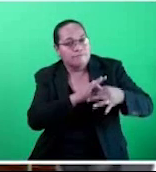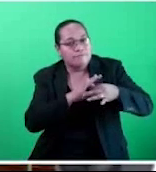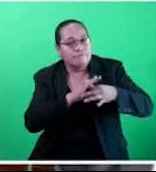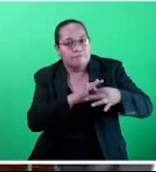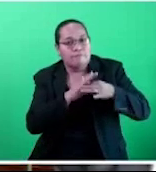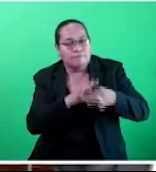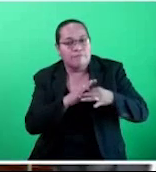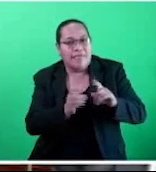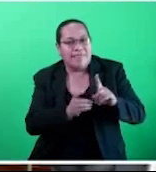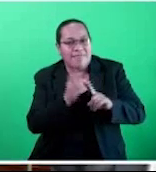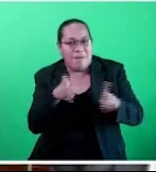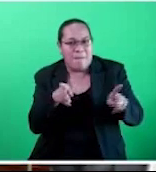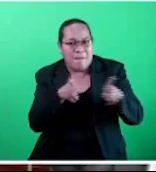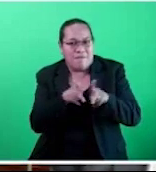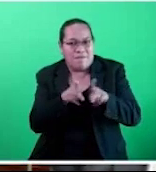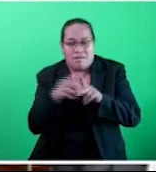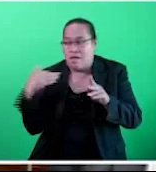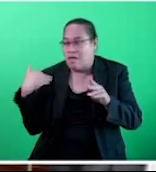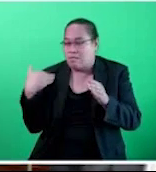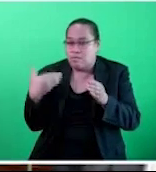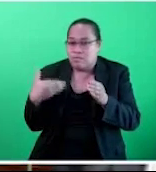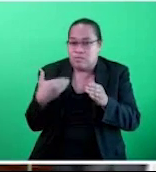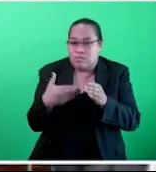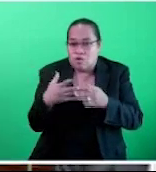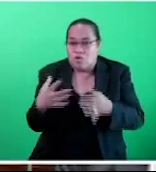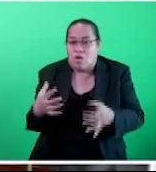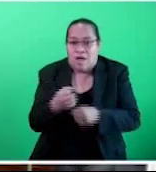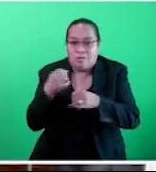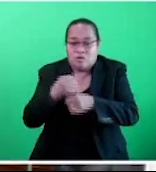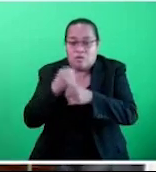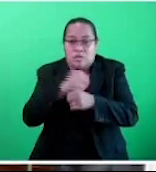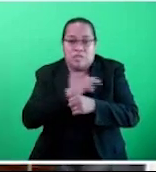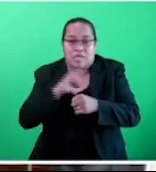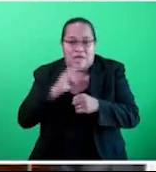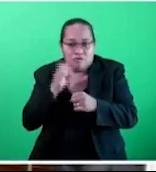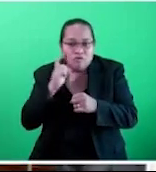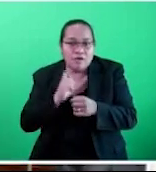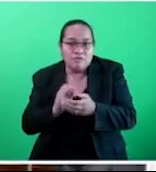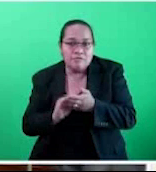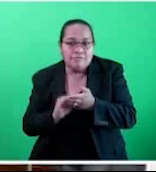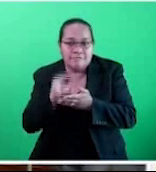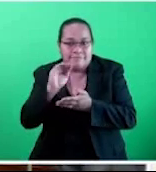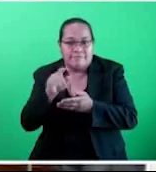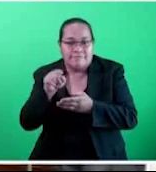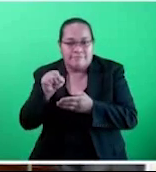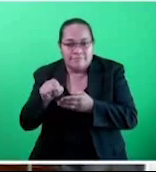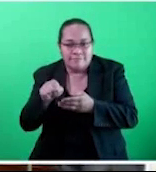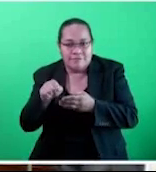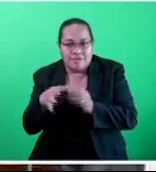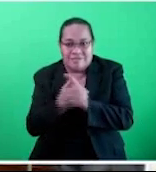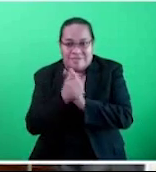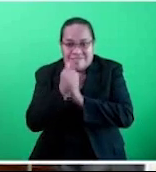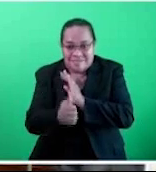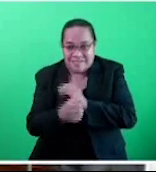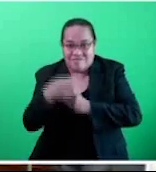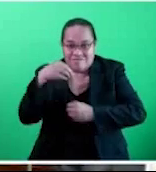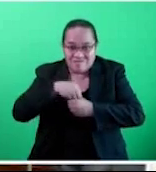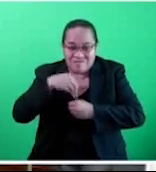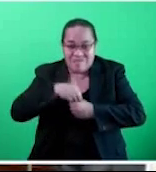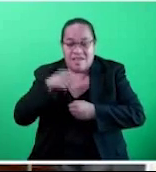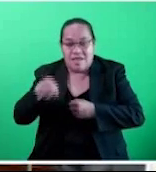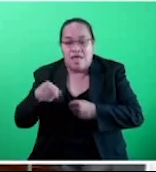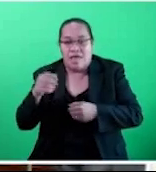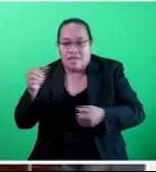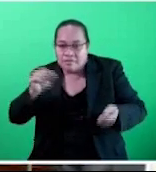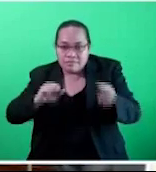over the years to upskill relevant laboratory staff to increase the diagnostic capabilities of our laboratories. Efforts are now